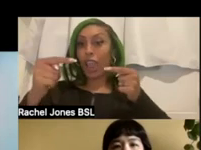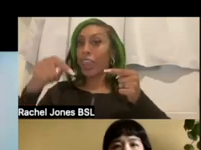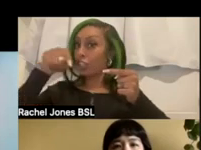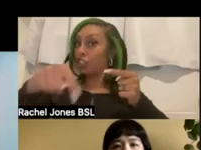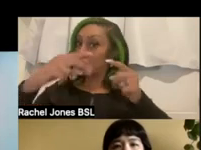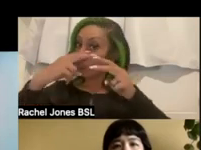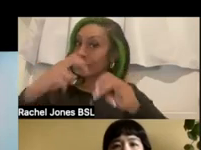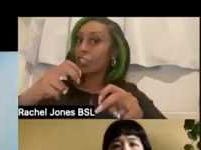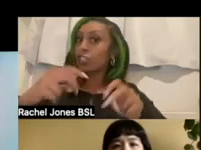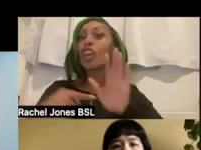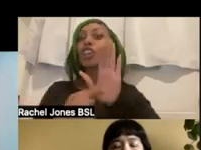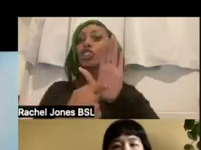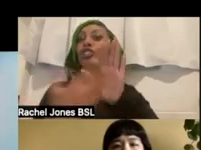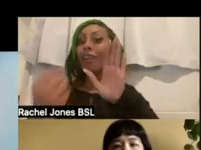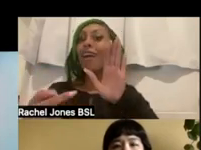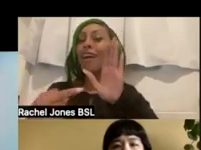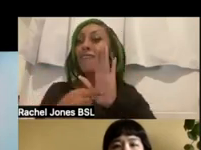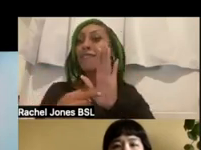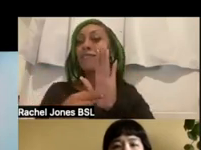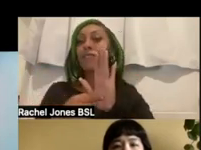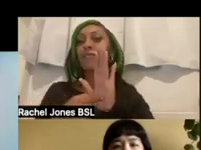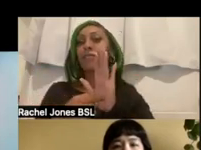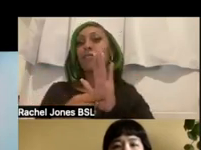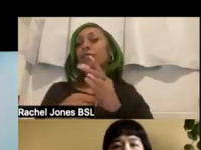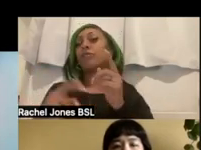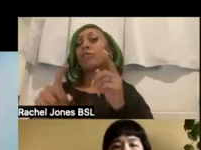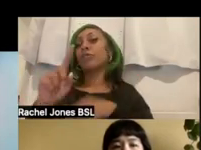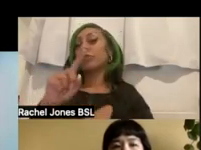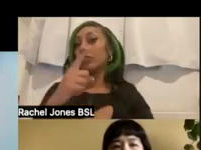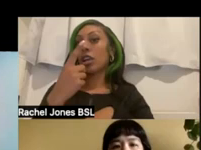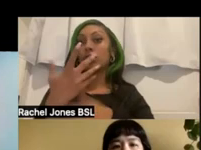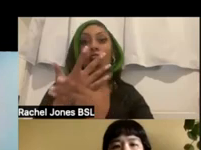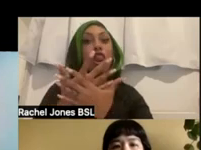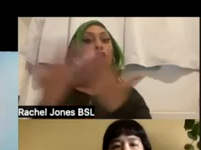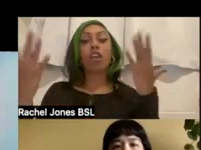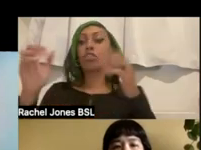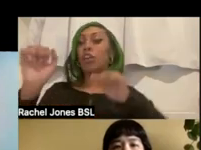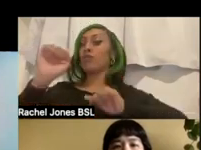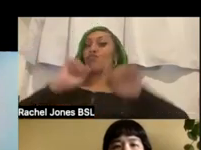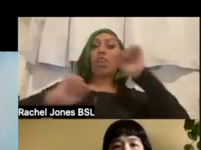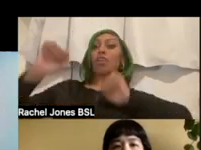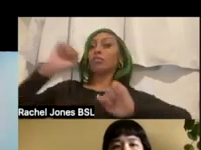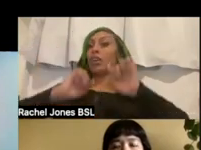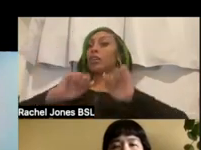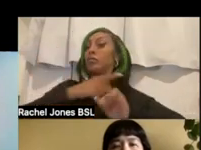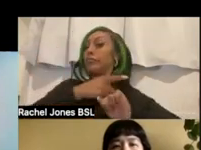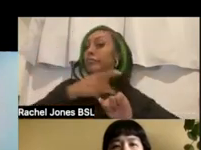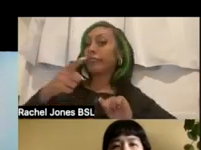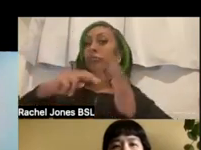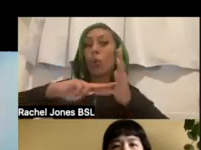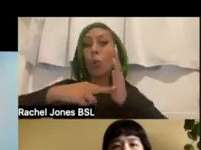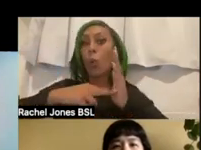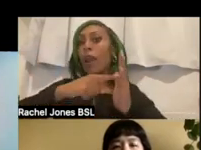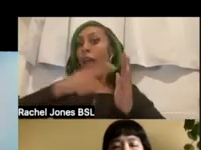Firstly, there is a lot of reluctance from organizations and partners to collaborate with you when you